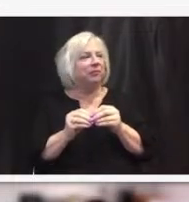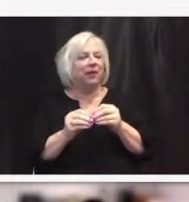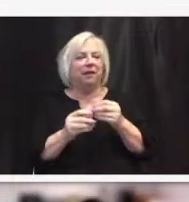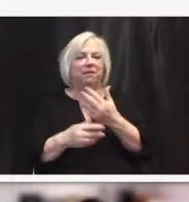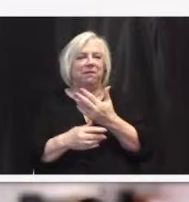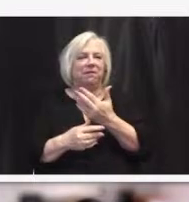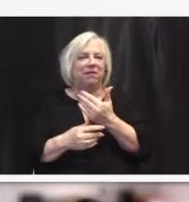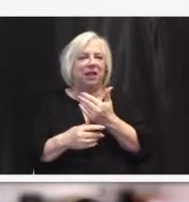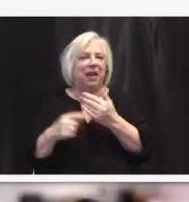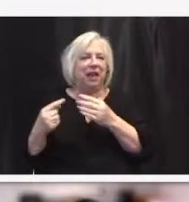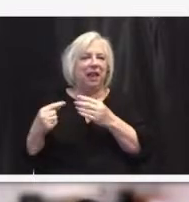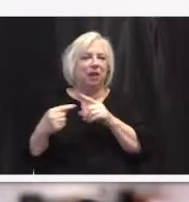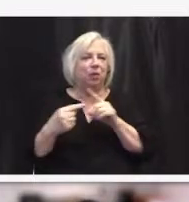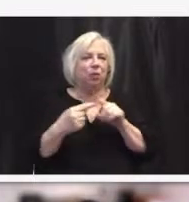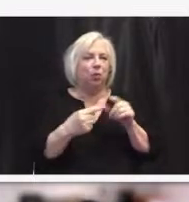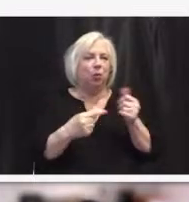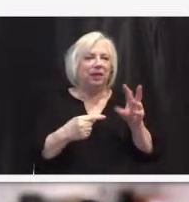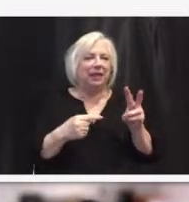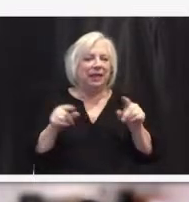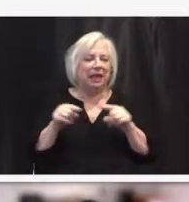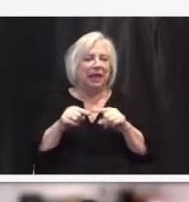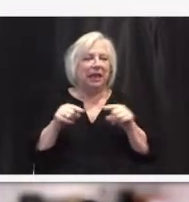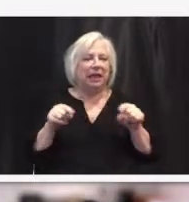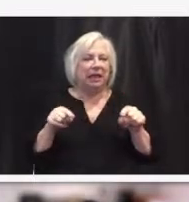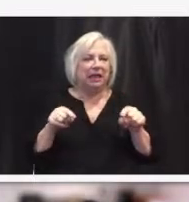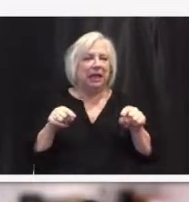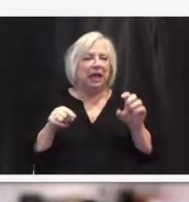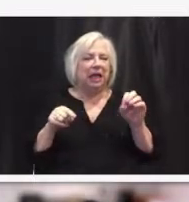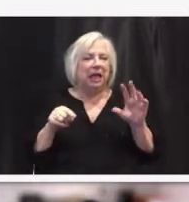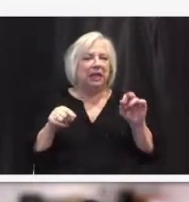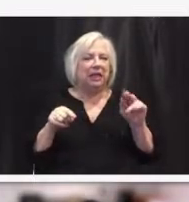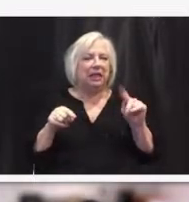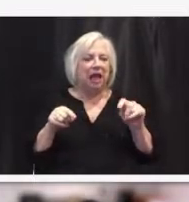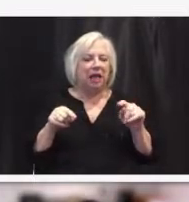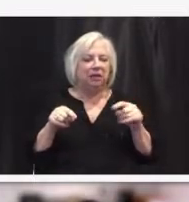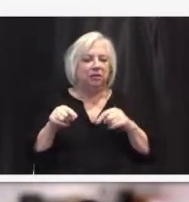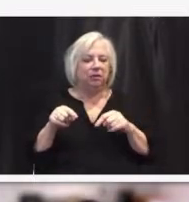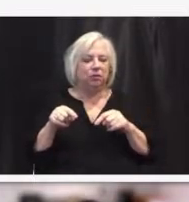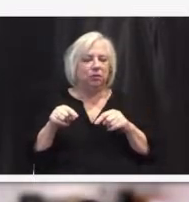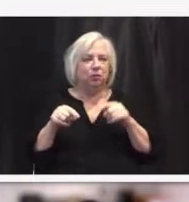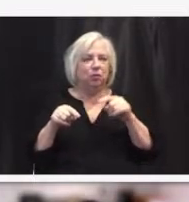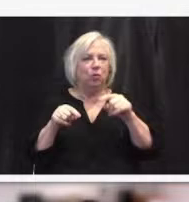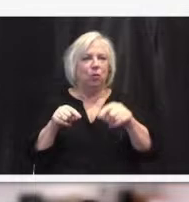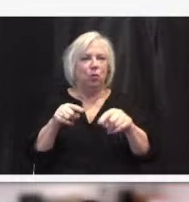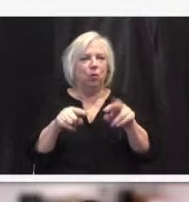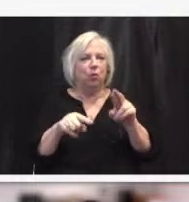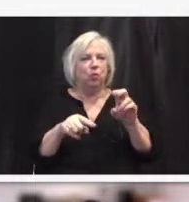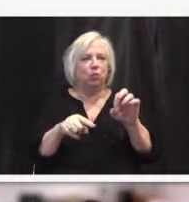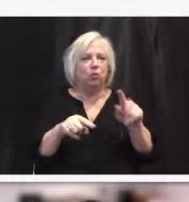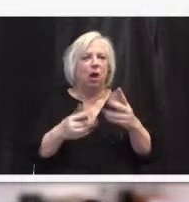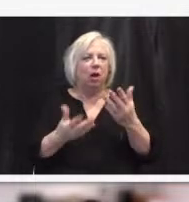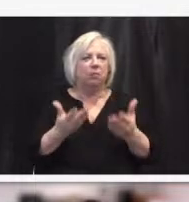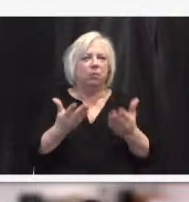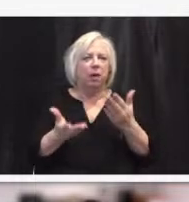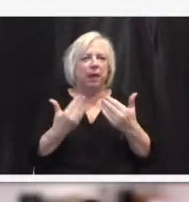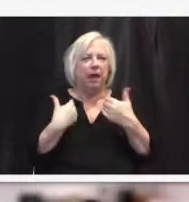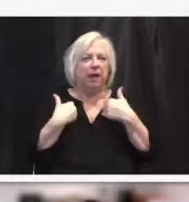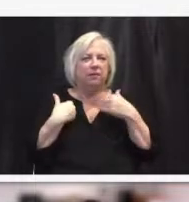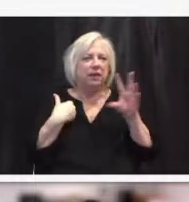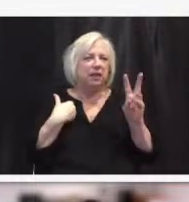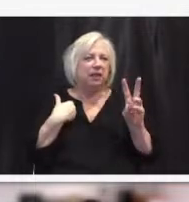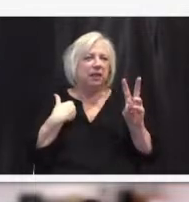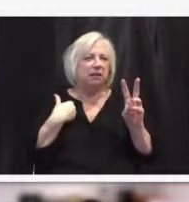15th to 16th and Scott over to Rock, there are probably